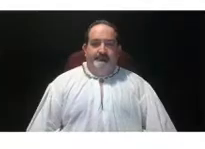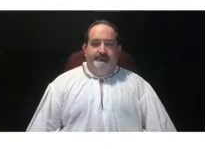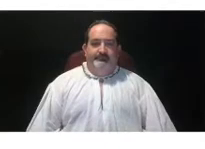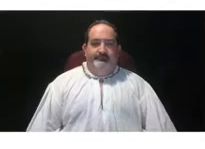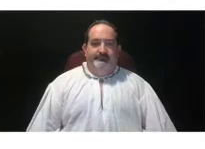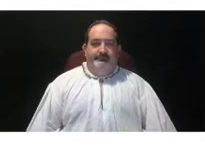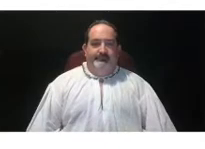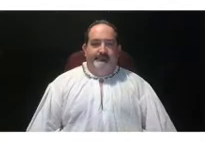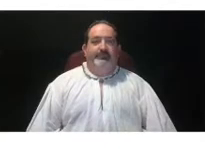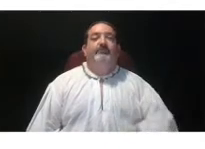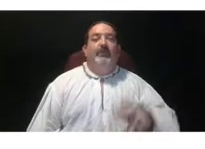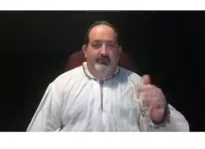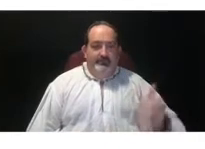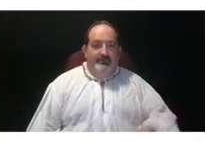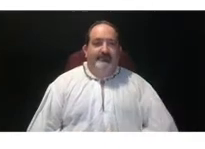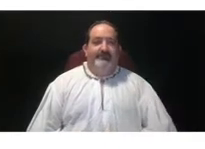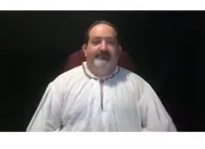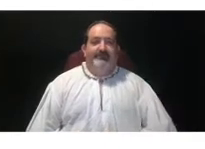Baron.